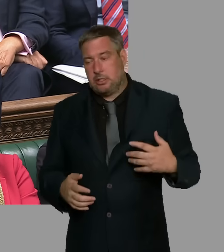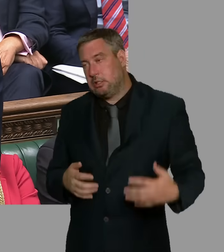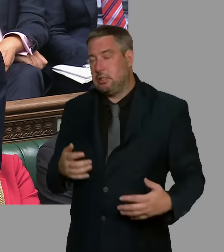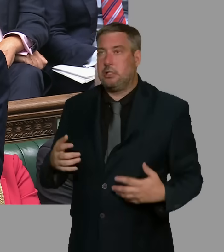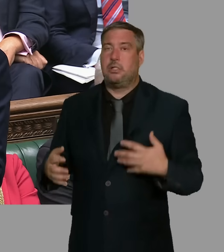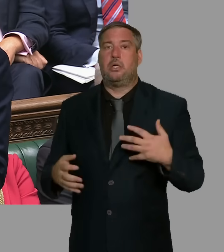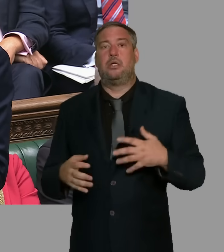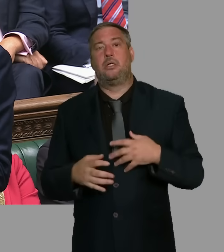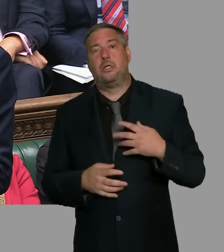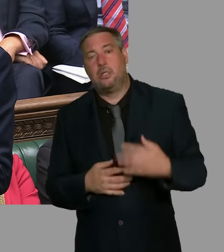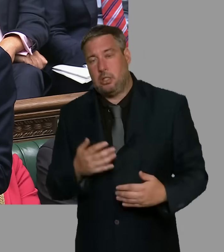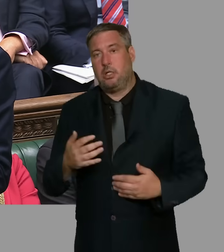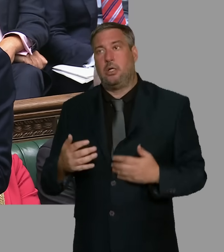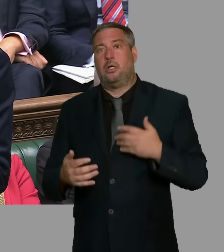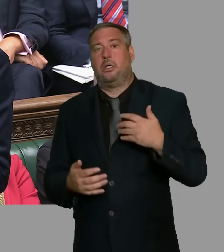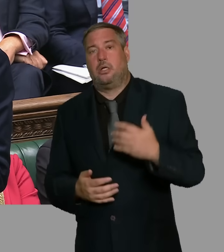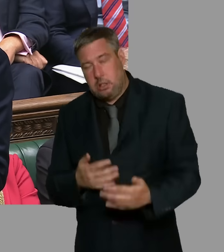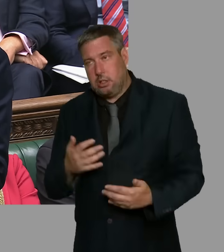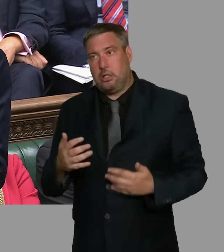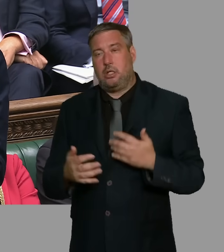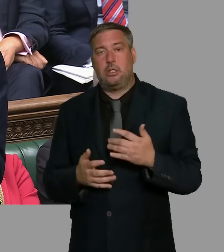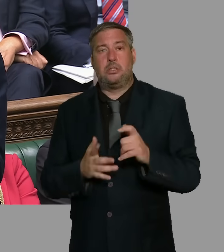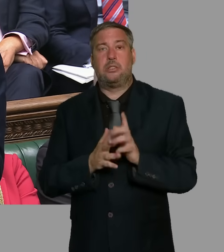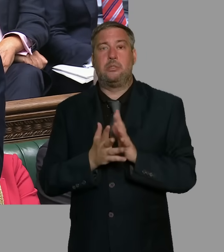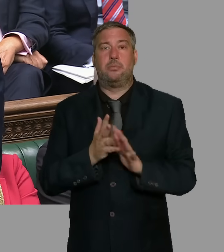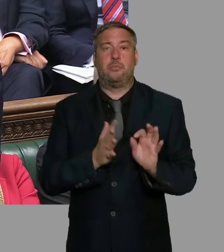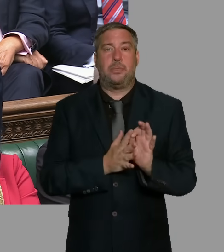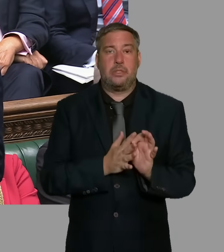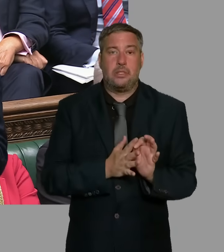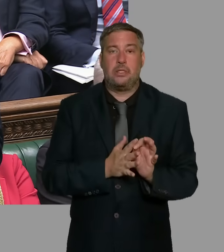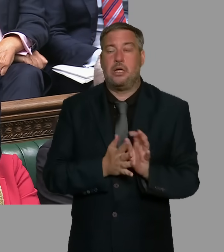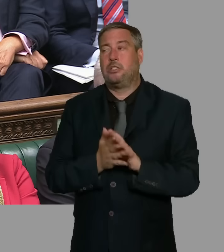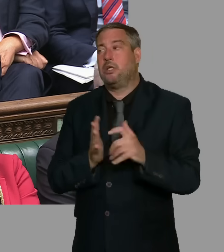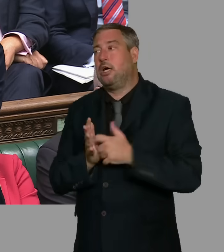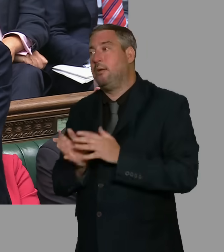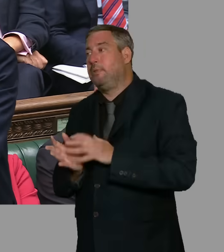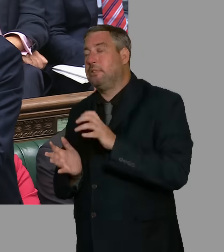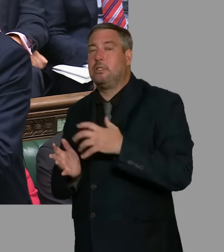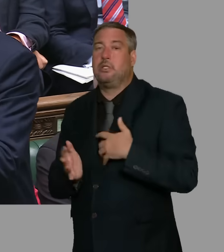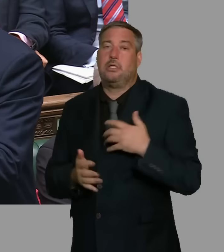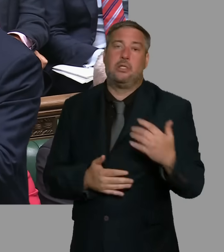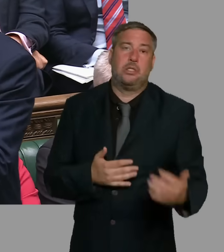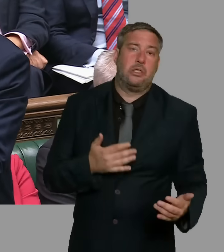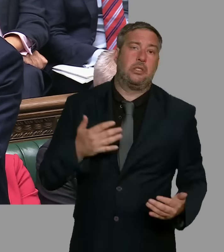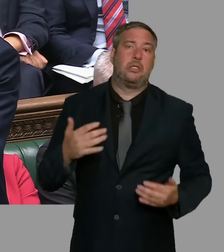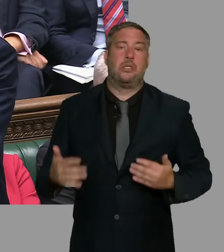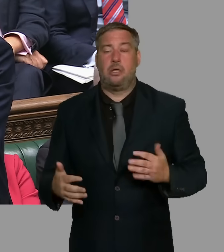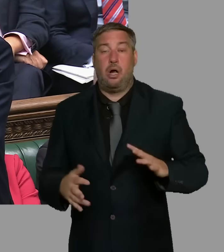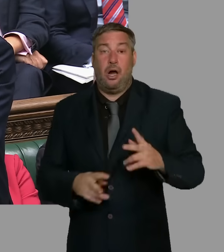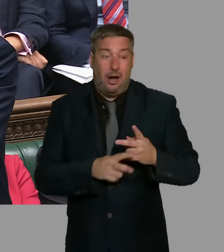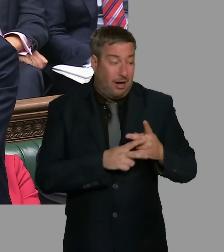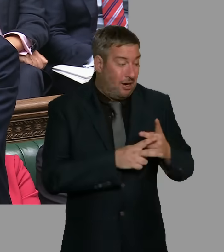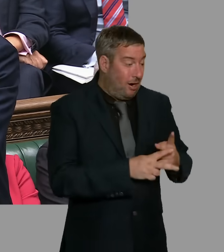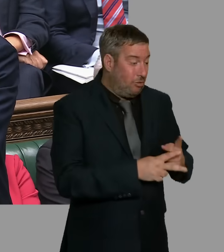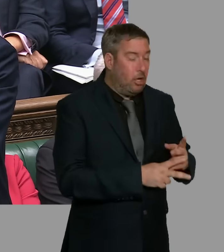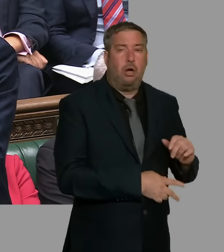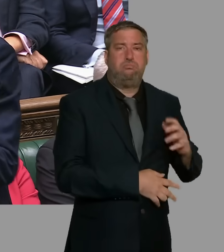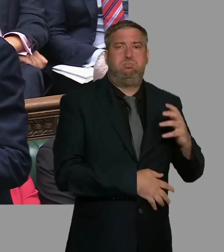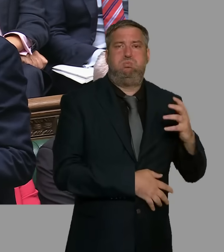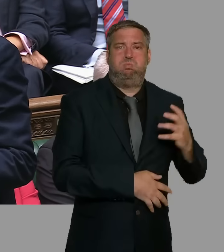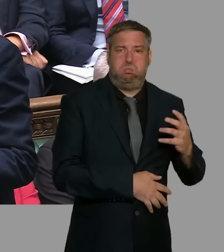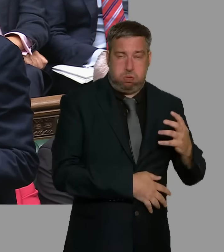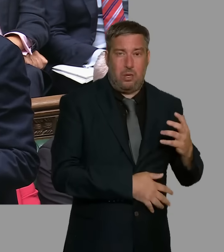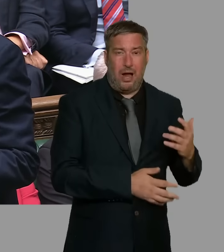no understanding of the realities of life as a carer. It's something Emily and I know well. It's something that our former Deputy Prime